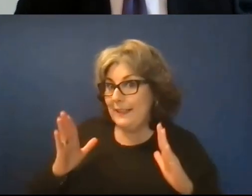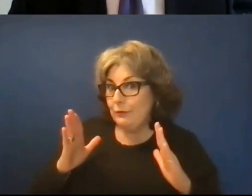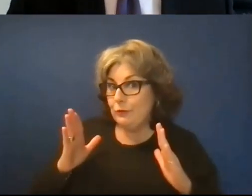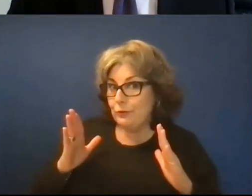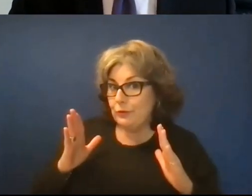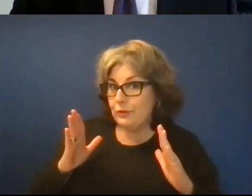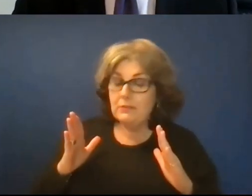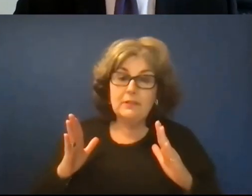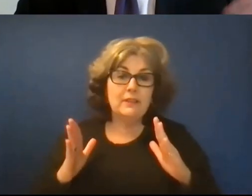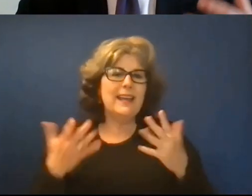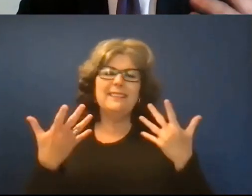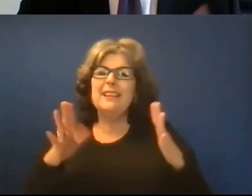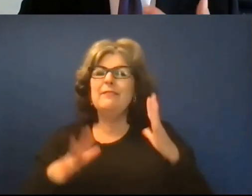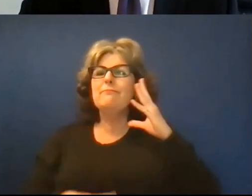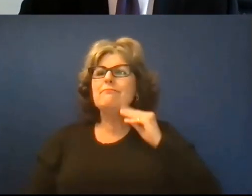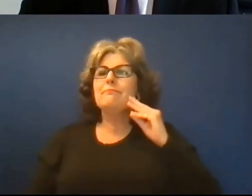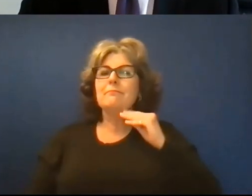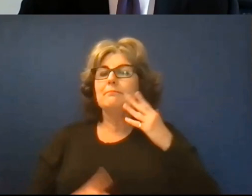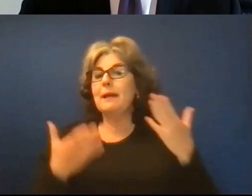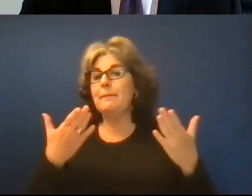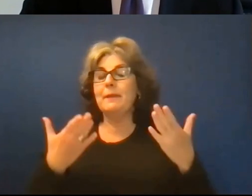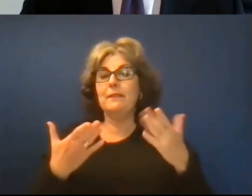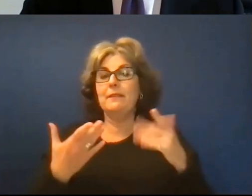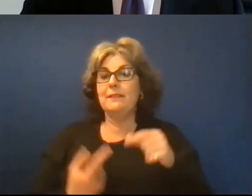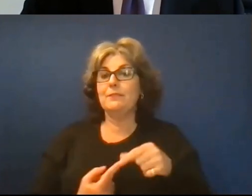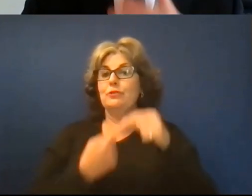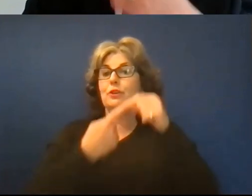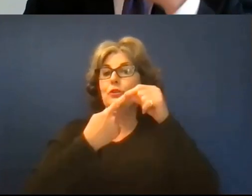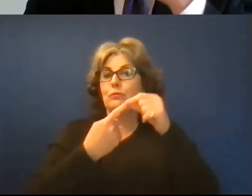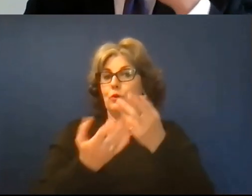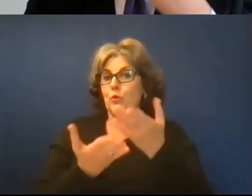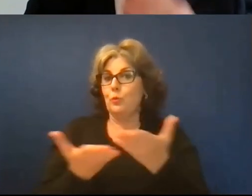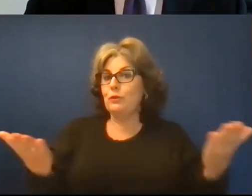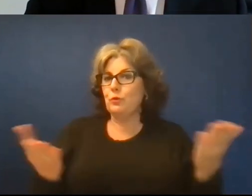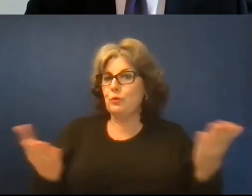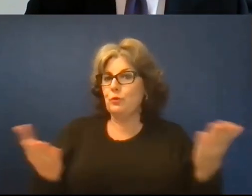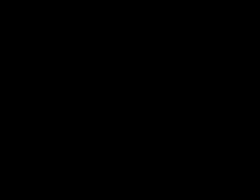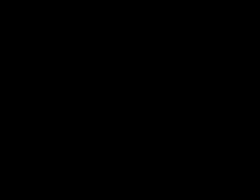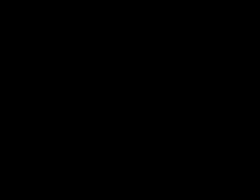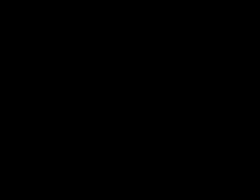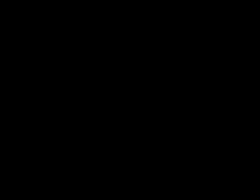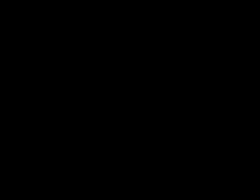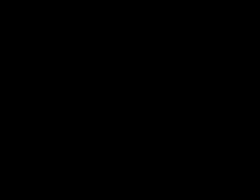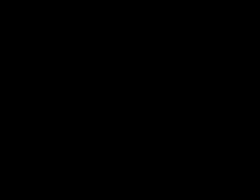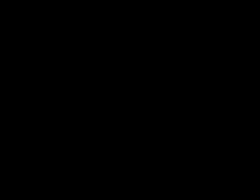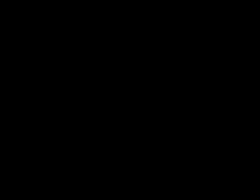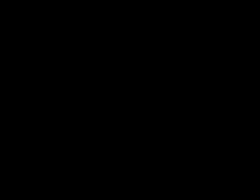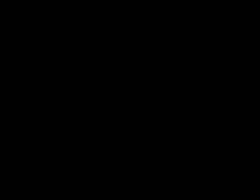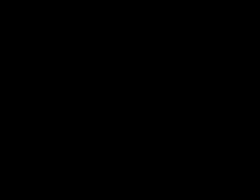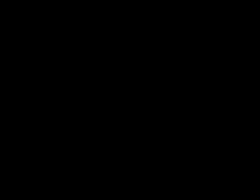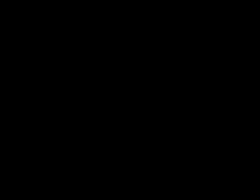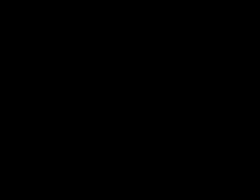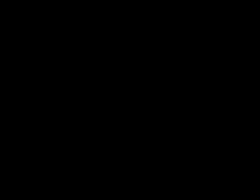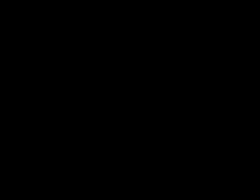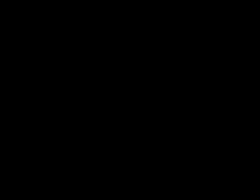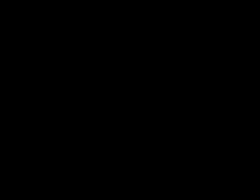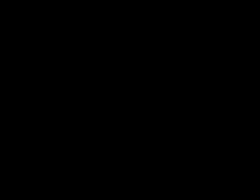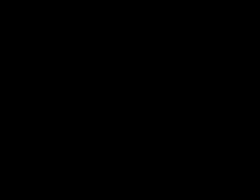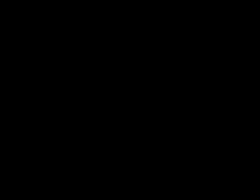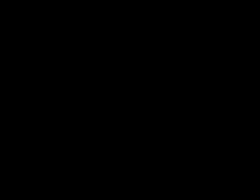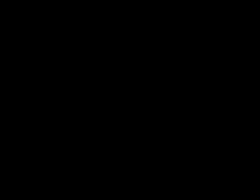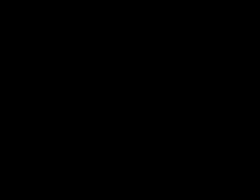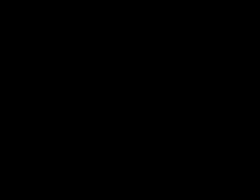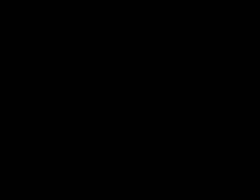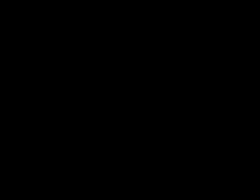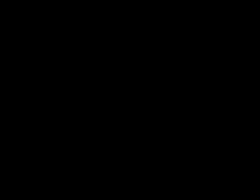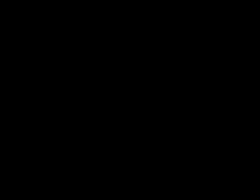and even ones who have been here before, you may not have this particular resource we're going to give out. So let me share my screen, get my chat going. You